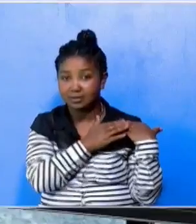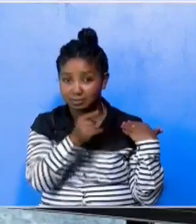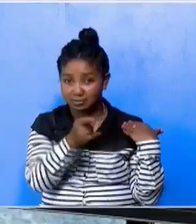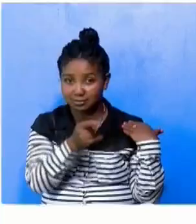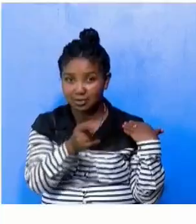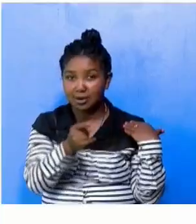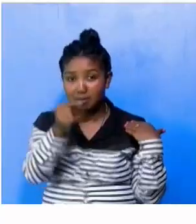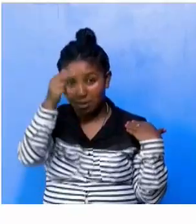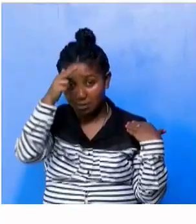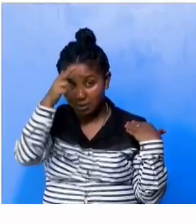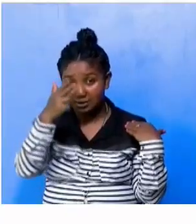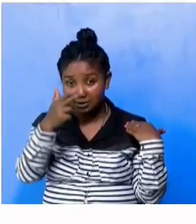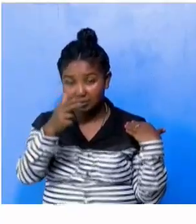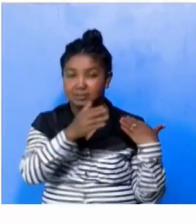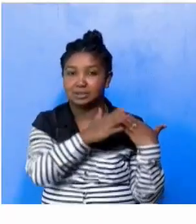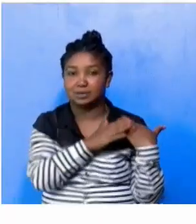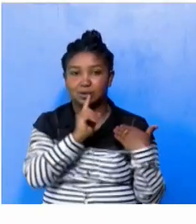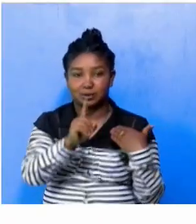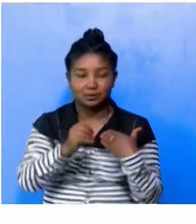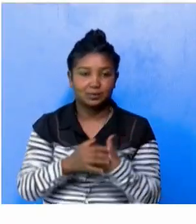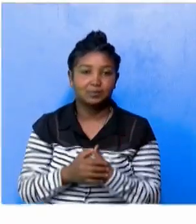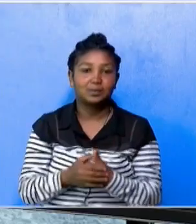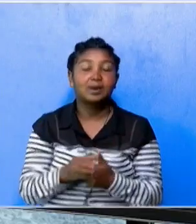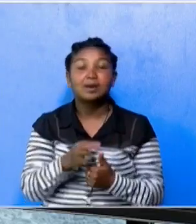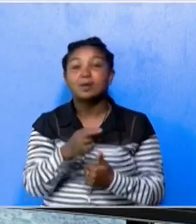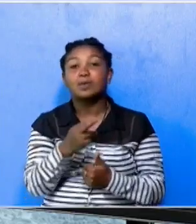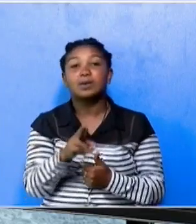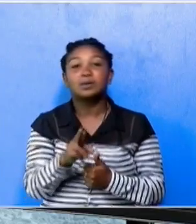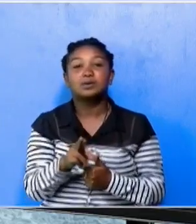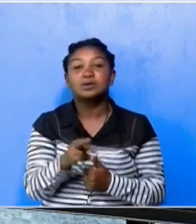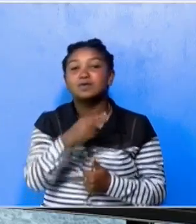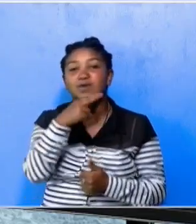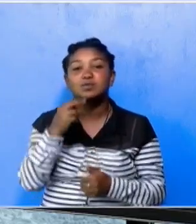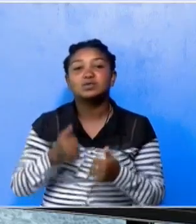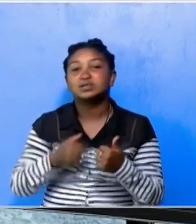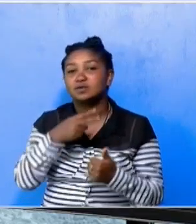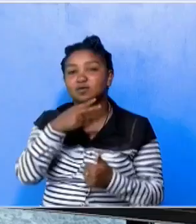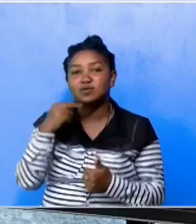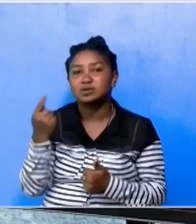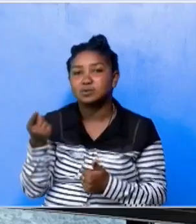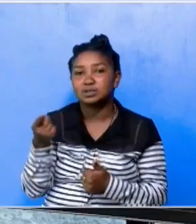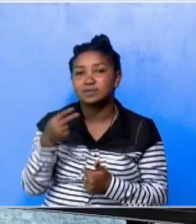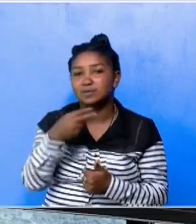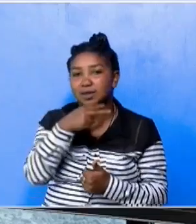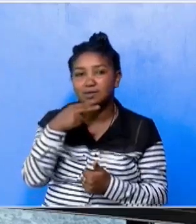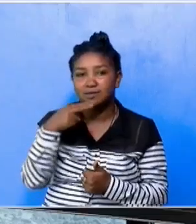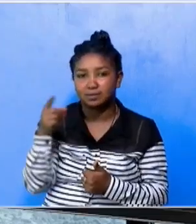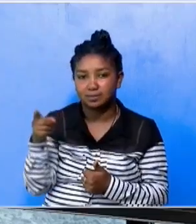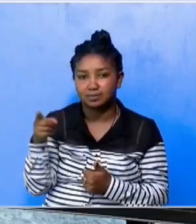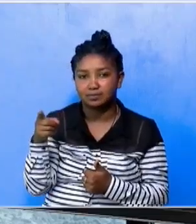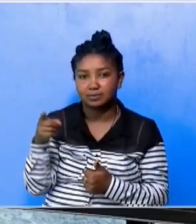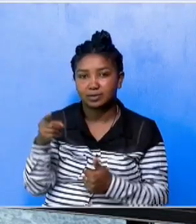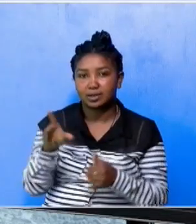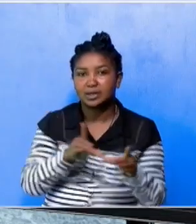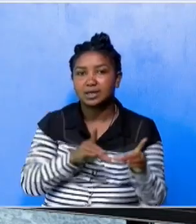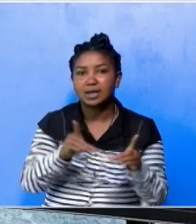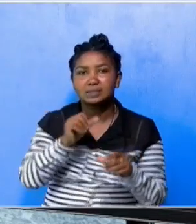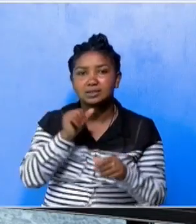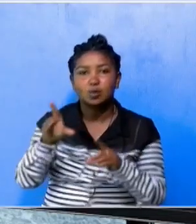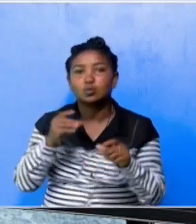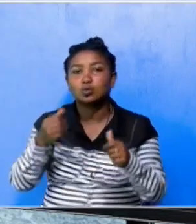my brother is the subject. What about the verb here? The verb doesn't or